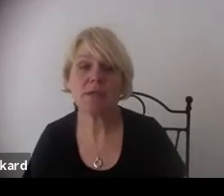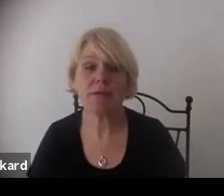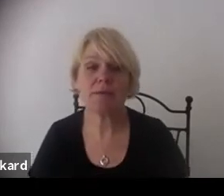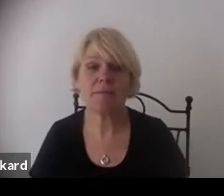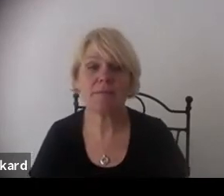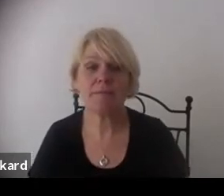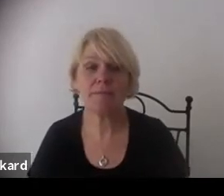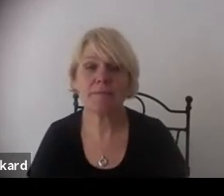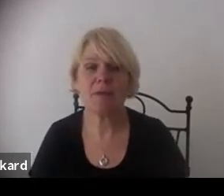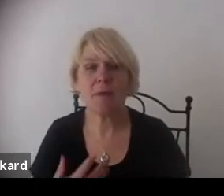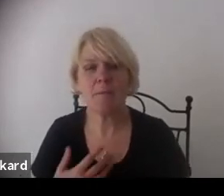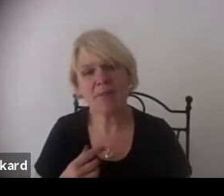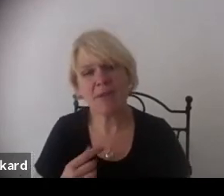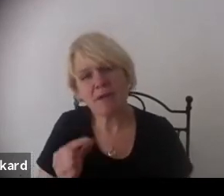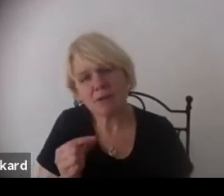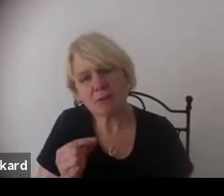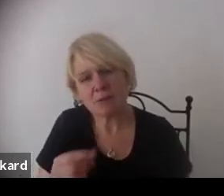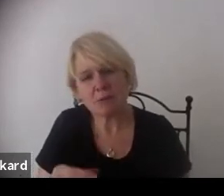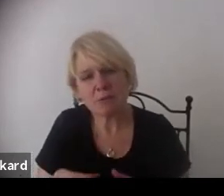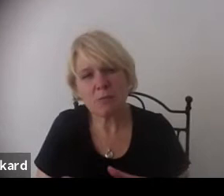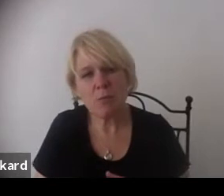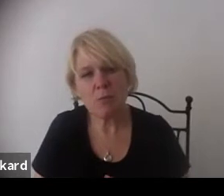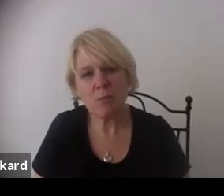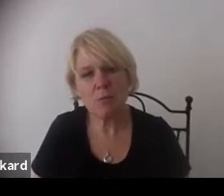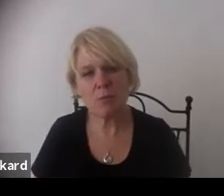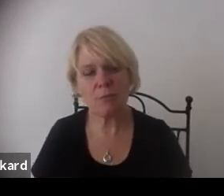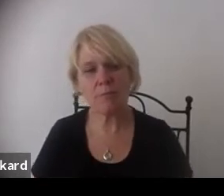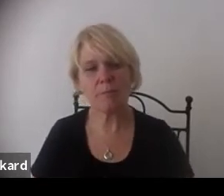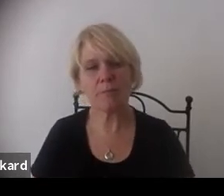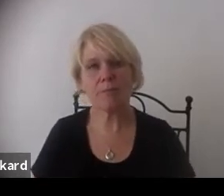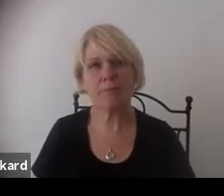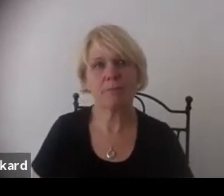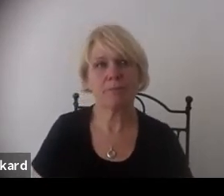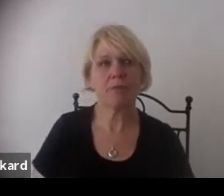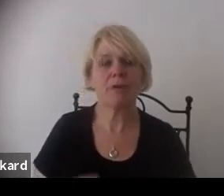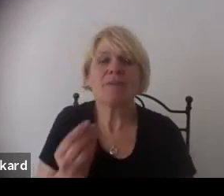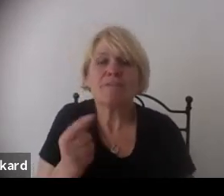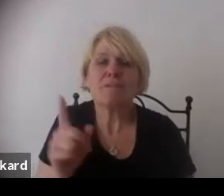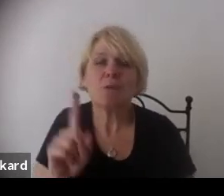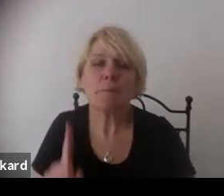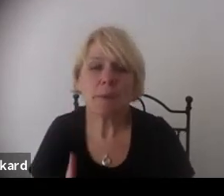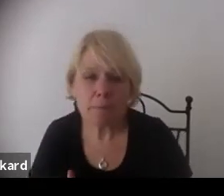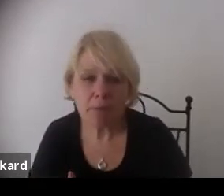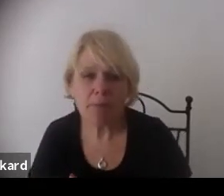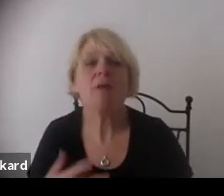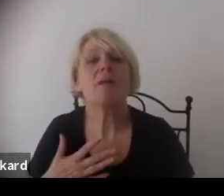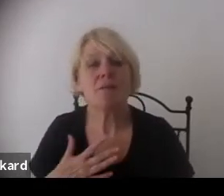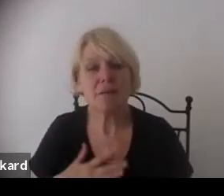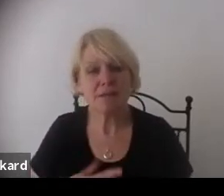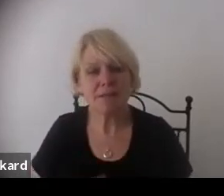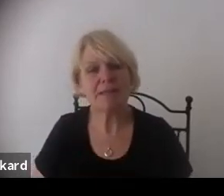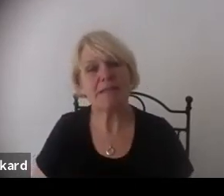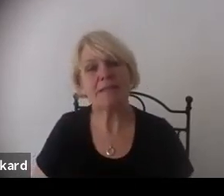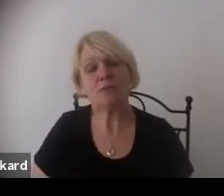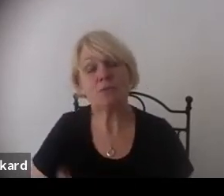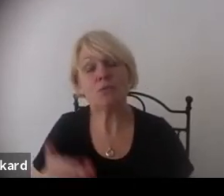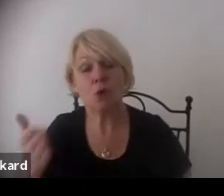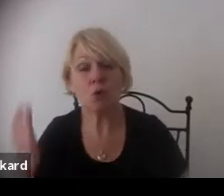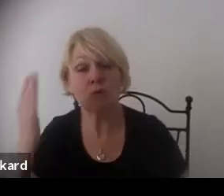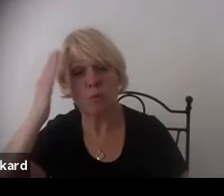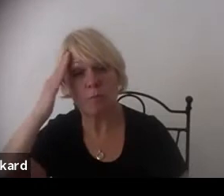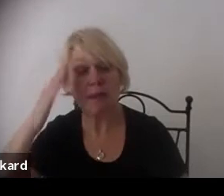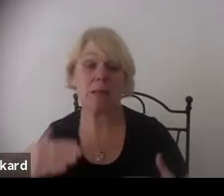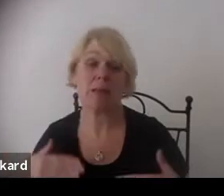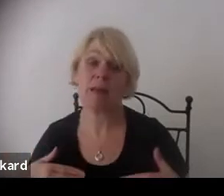but there are a small number, as many of you know, who do need, for a period of time, admission to a mental health